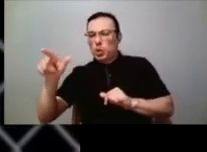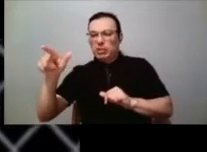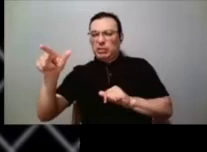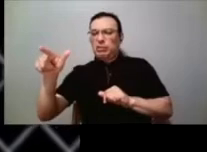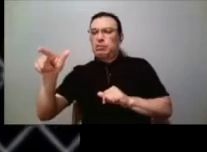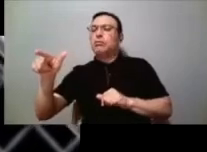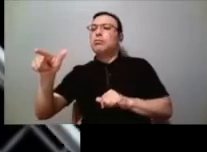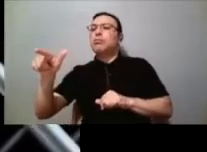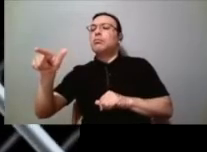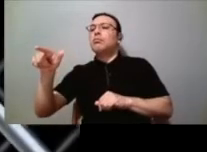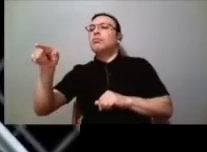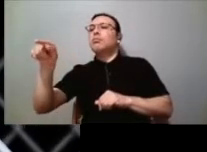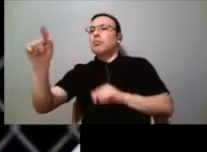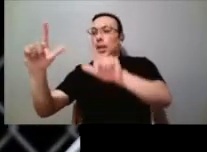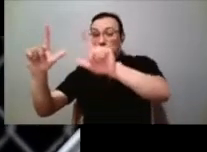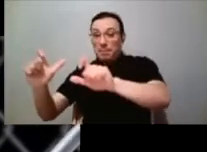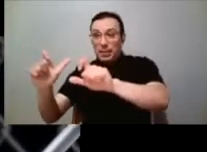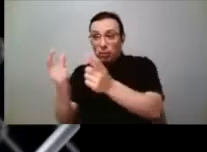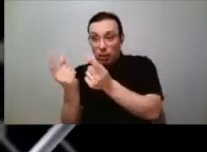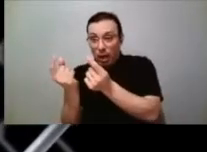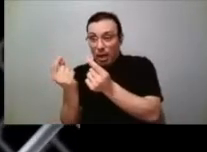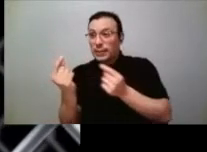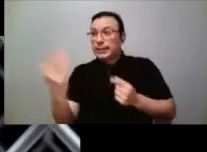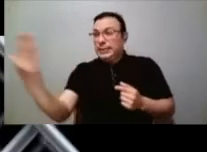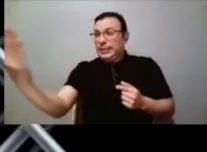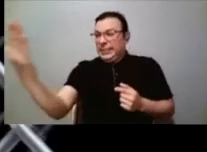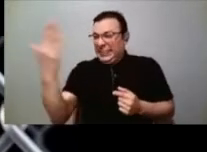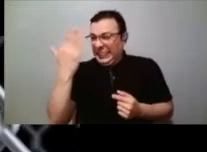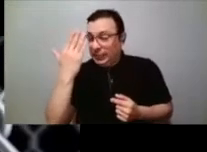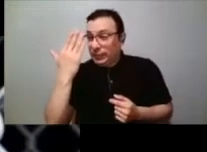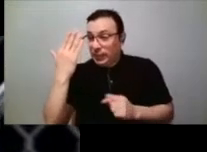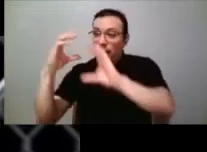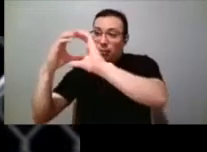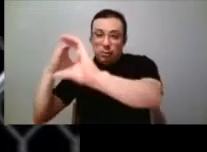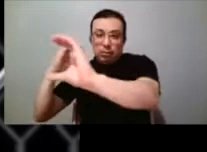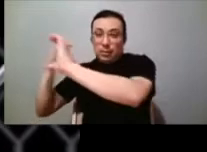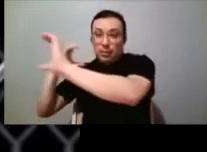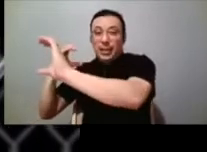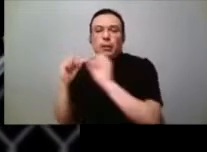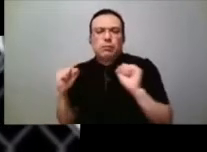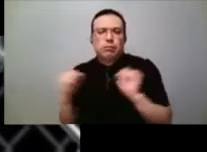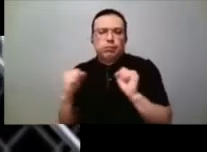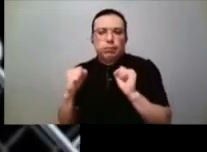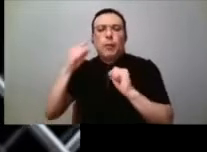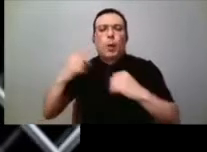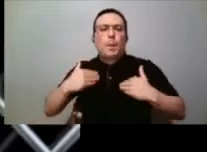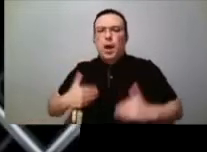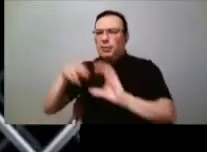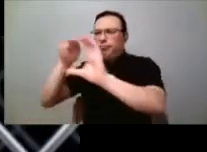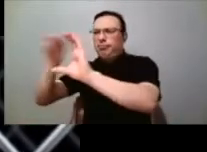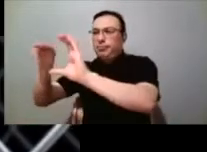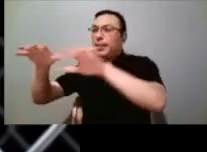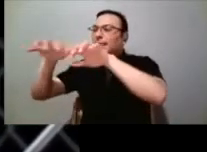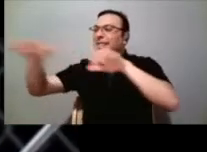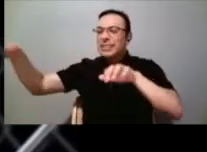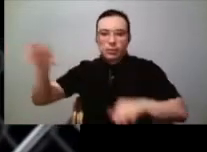the photograph takes us right up to one of the rows of refrigerated trailers that form part of a mobile network of over 200, fitted